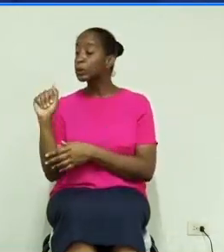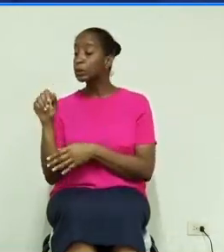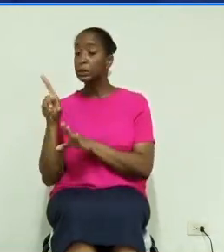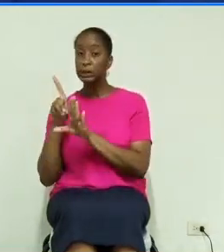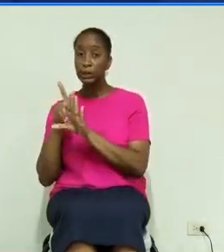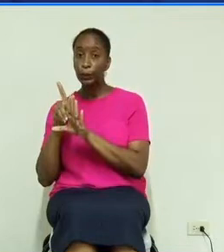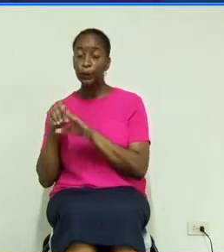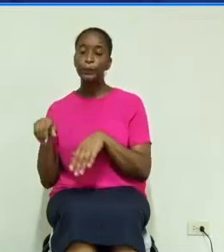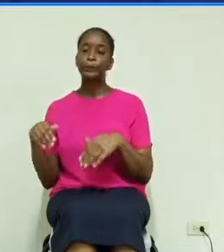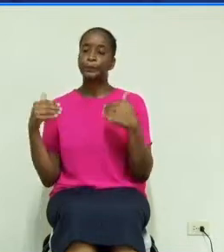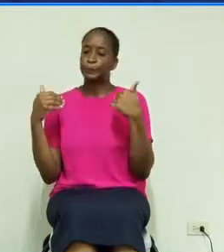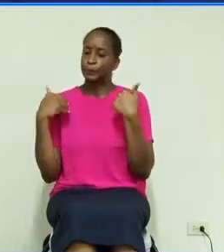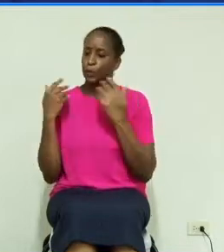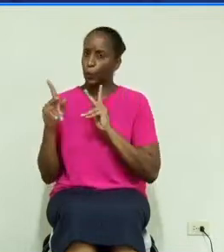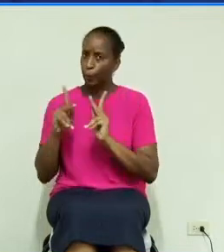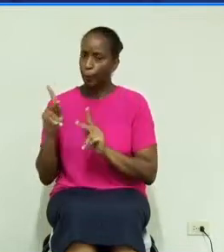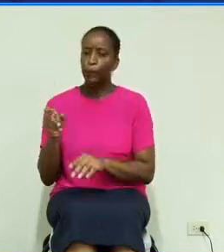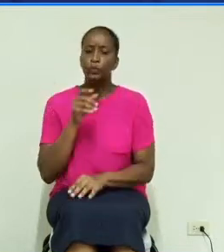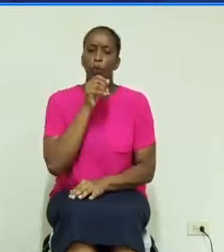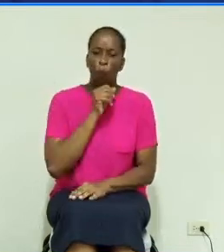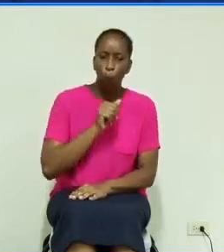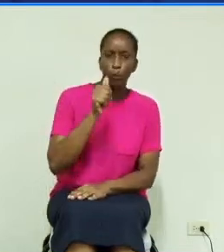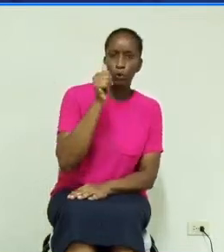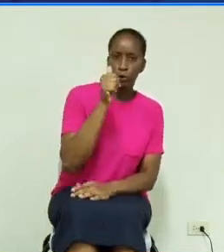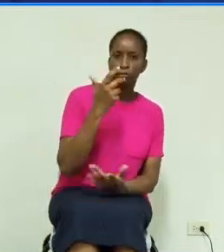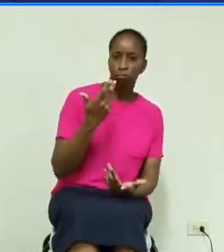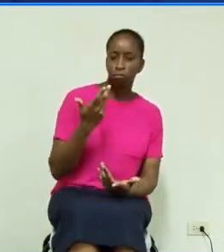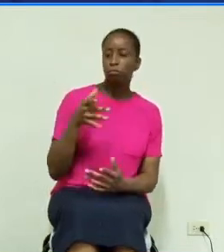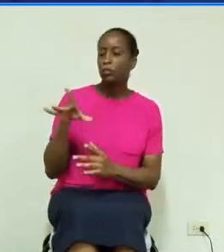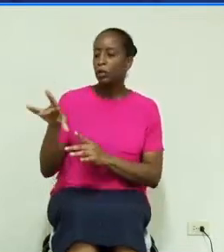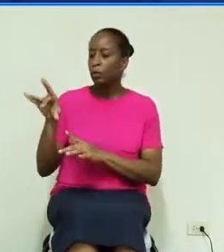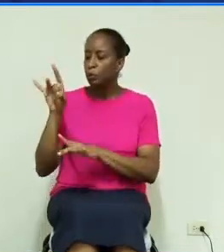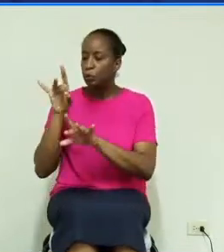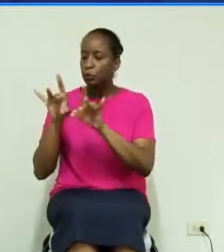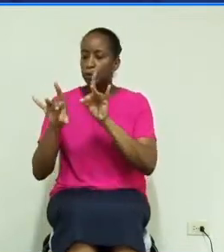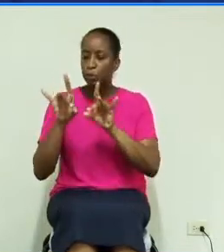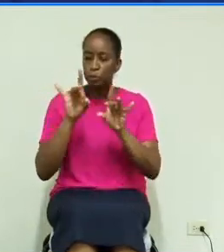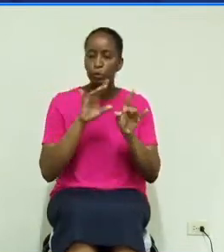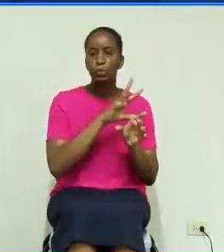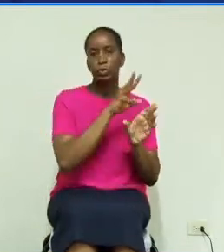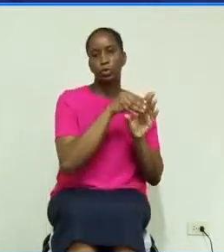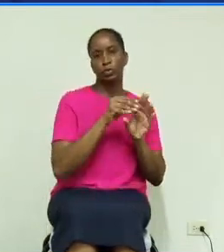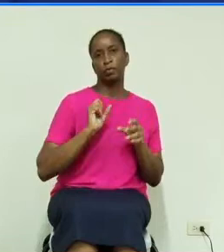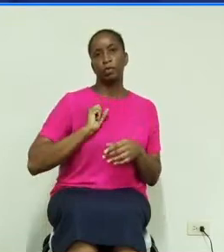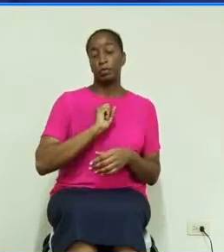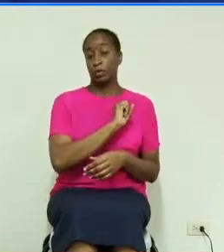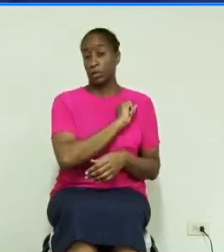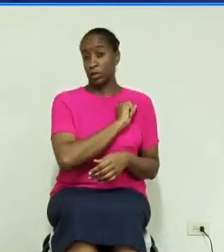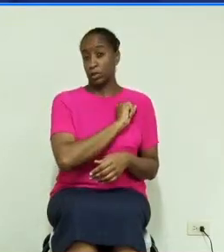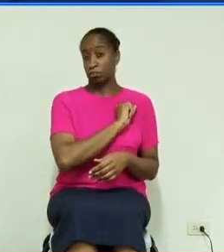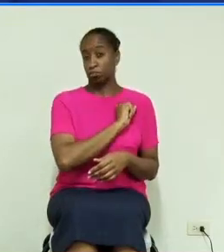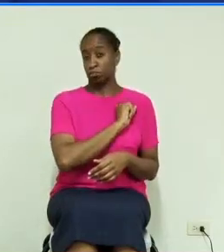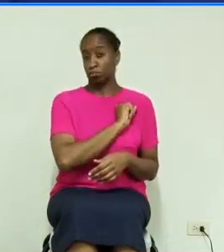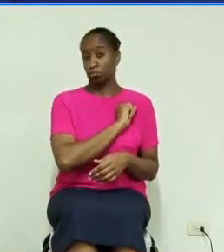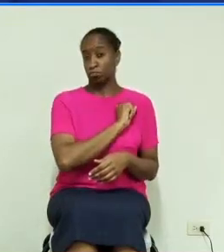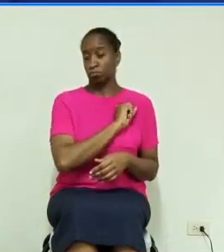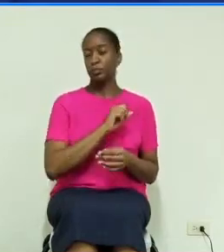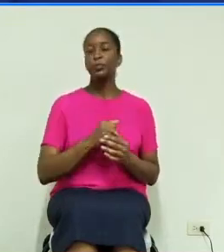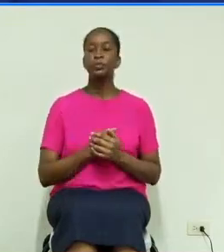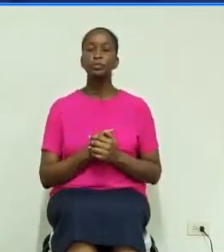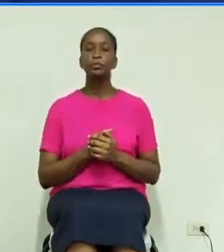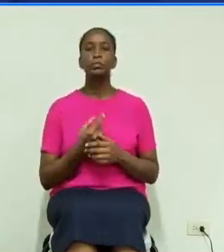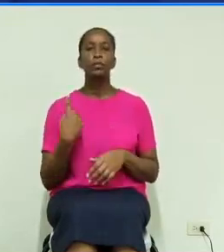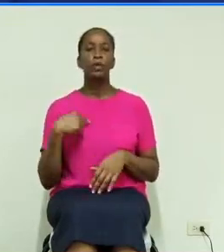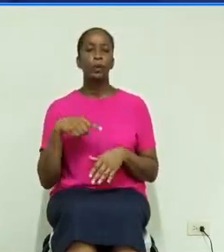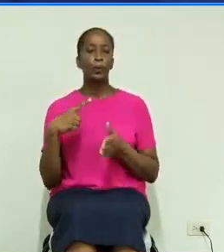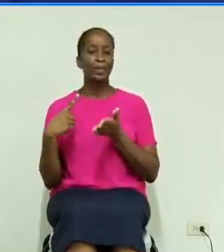etc. Right now, my interest lies here because we are always talking about diversity, but we never think about the cross-sectionality